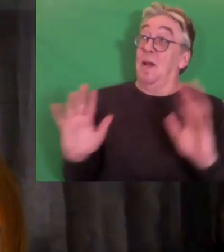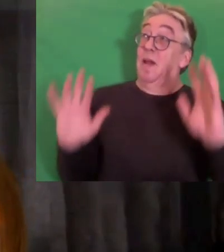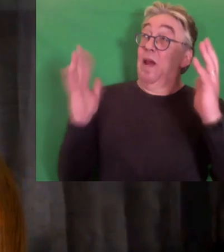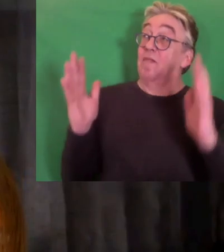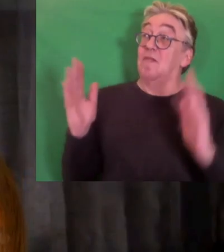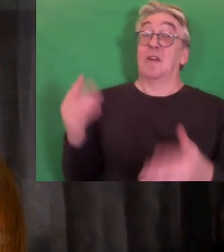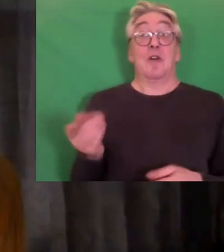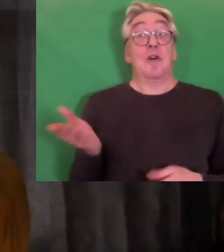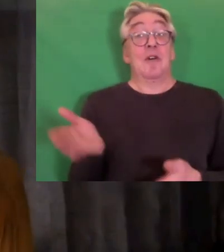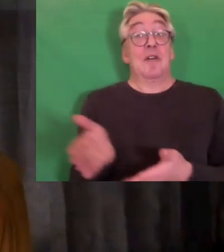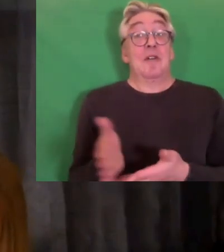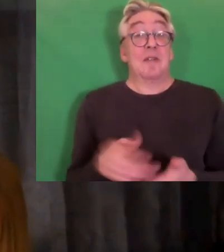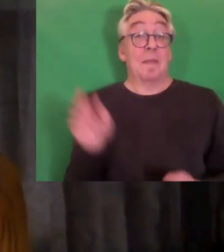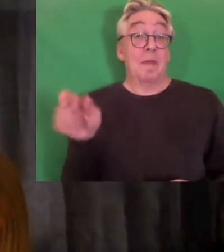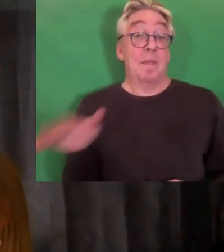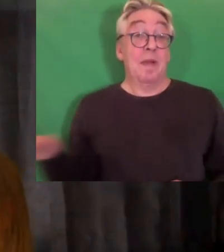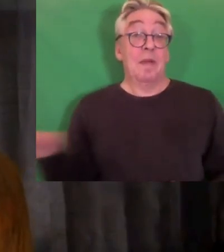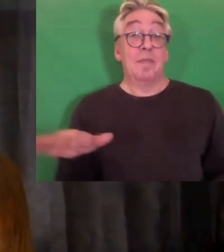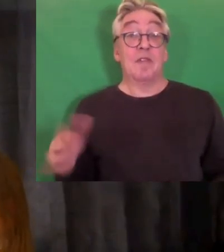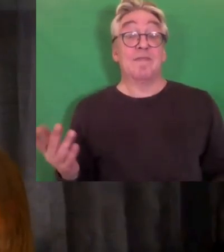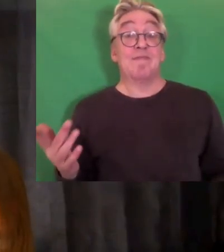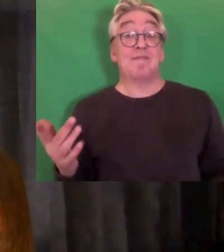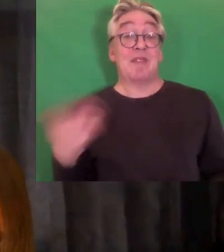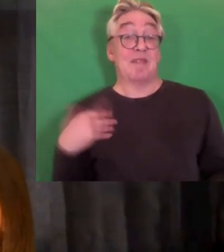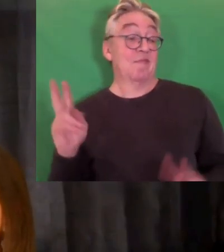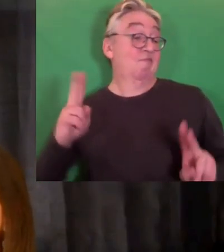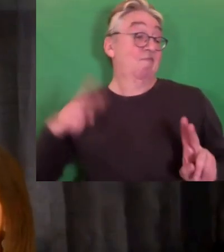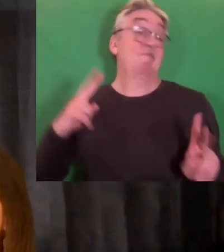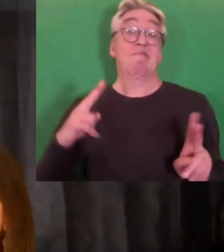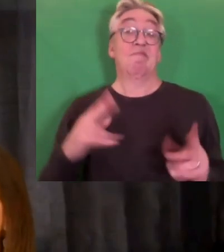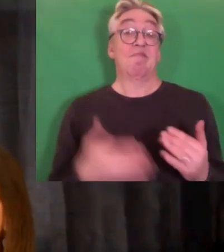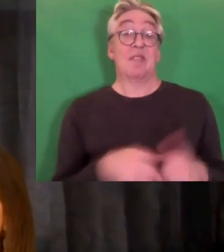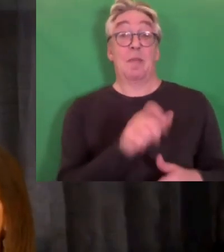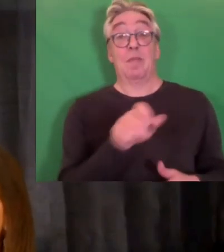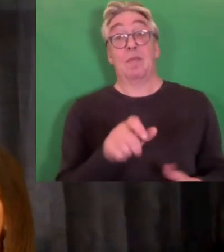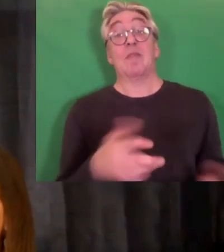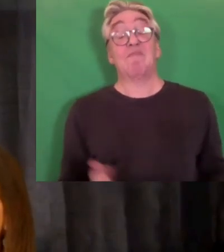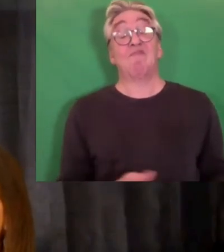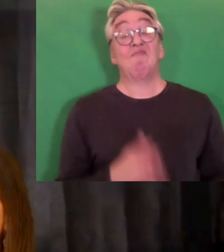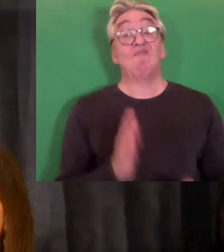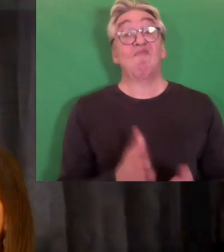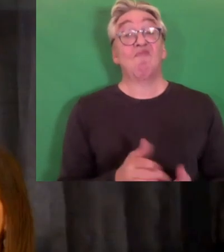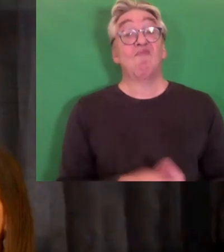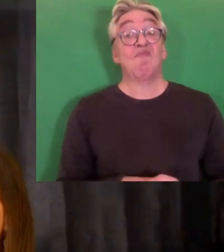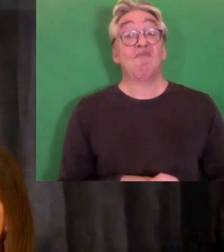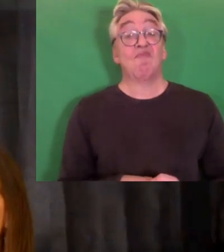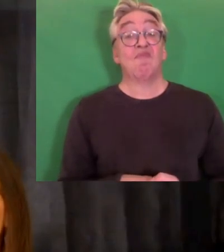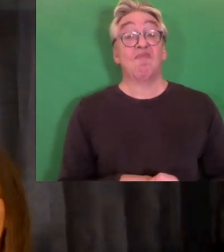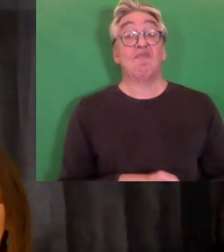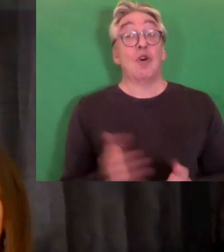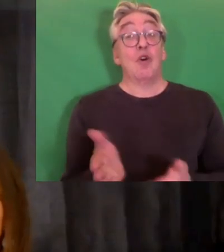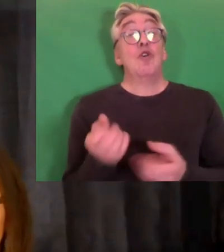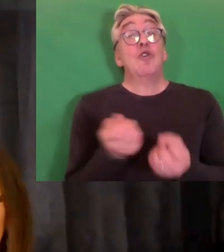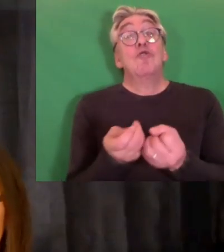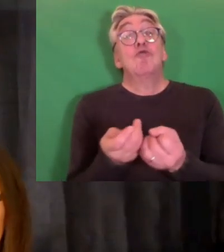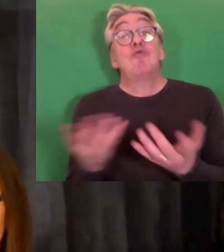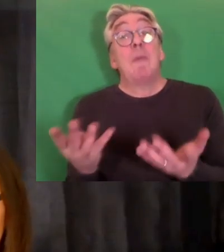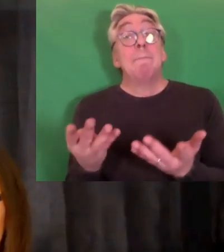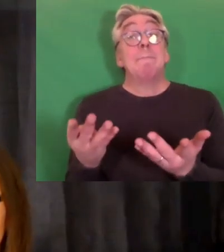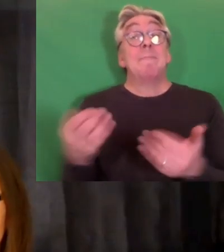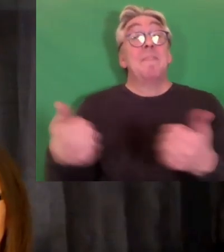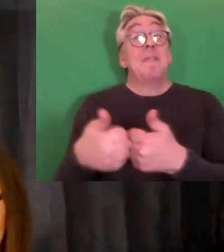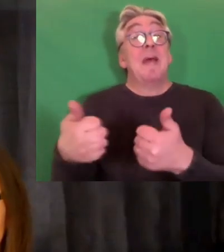nice. Yeah, and there are communities there are a couple of games where communities are known to not be that friendly as others.